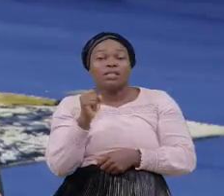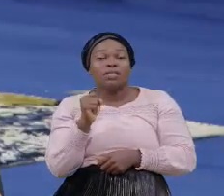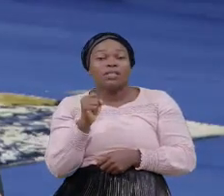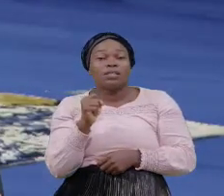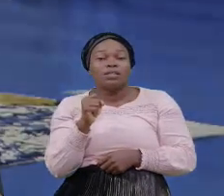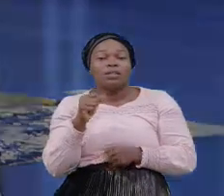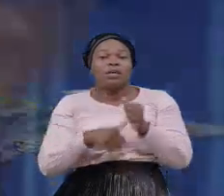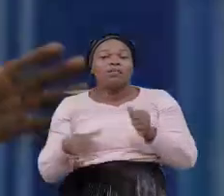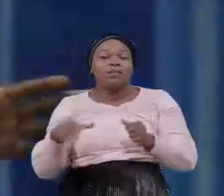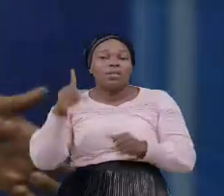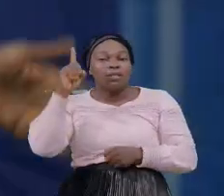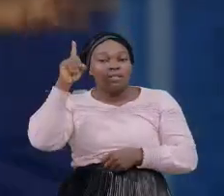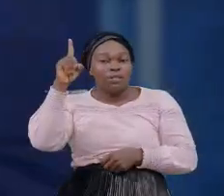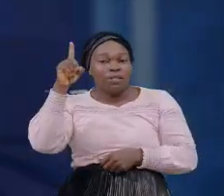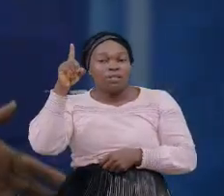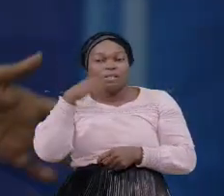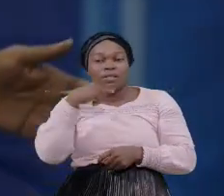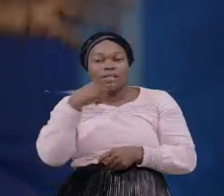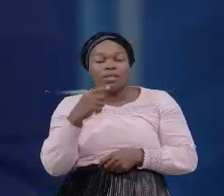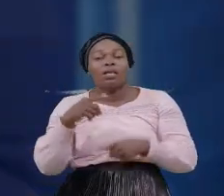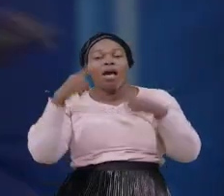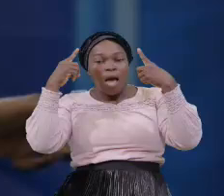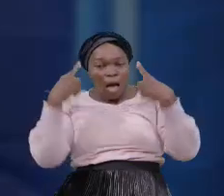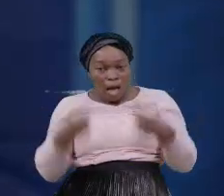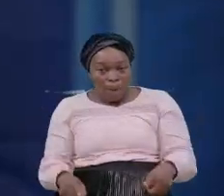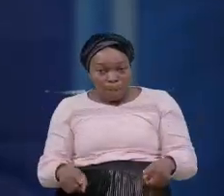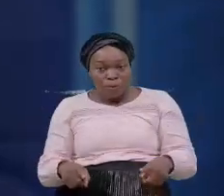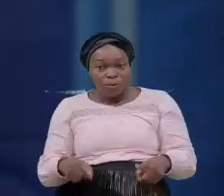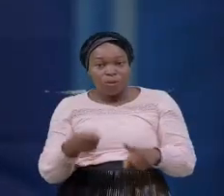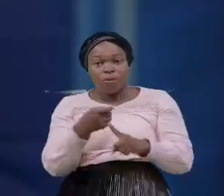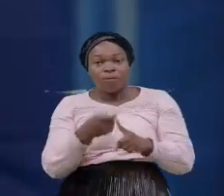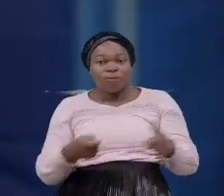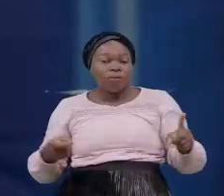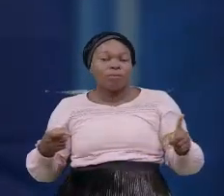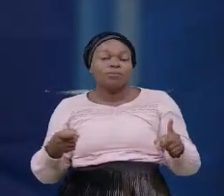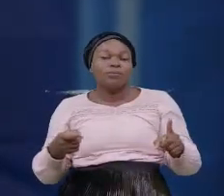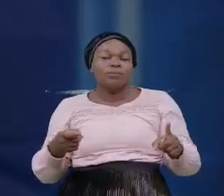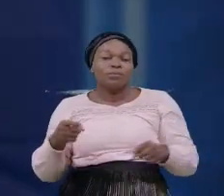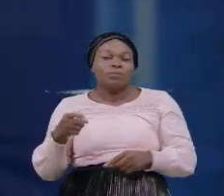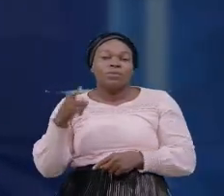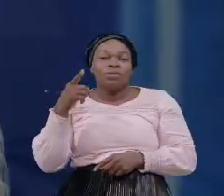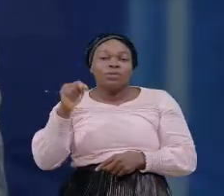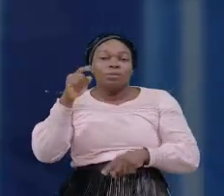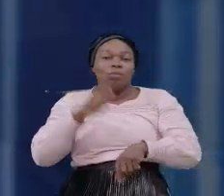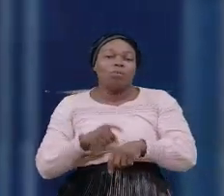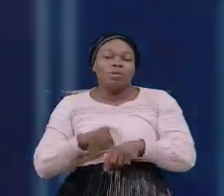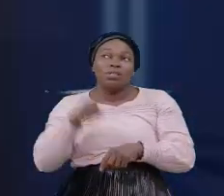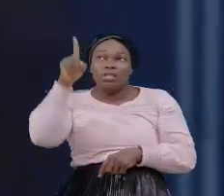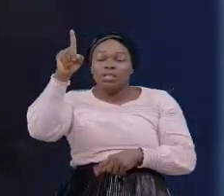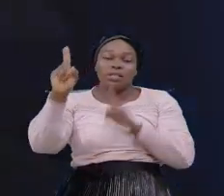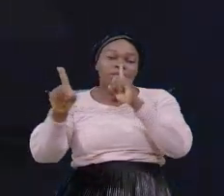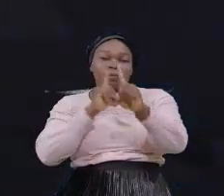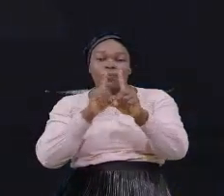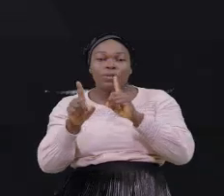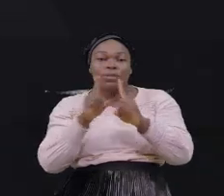Everything happens, confirmed, performed, that same moment on the sea was